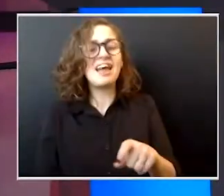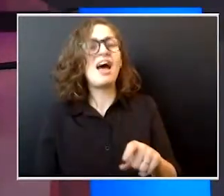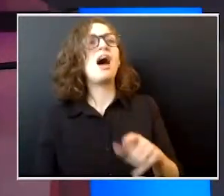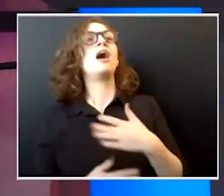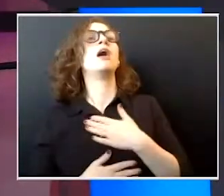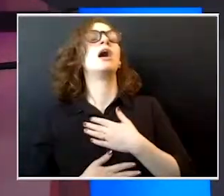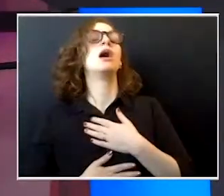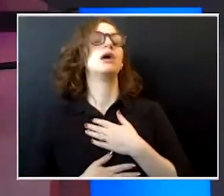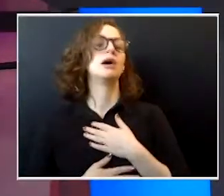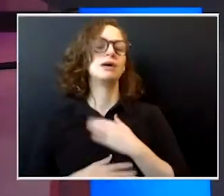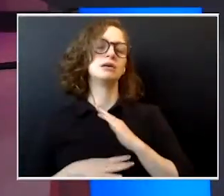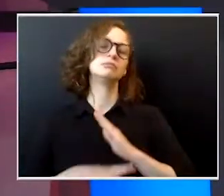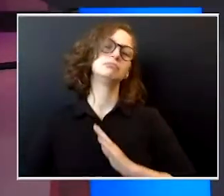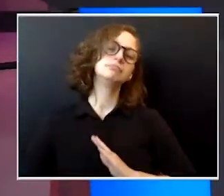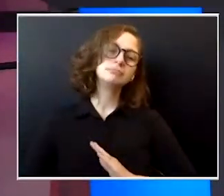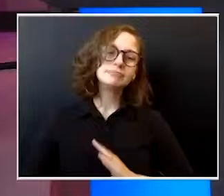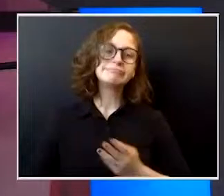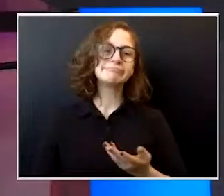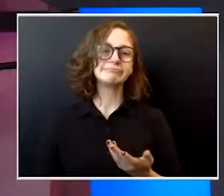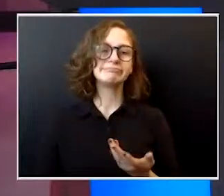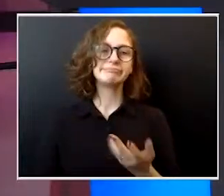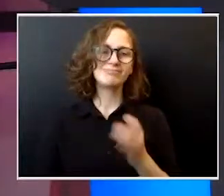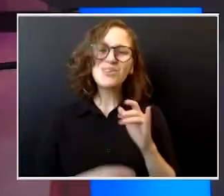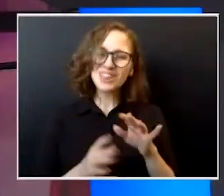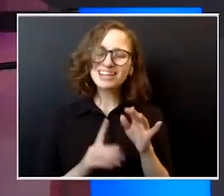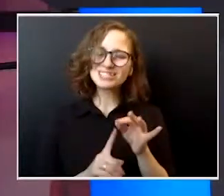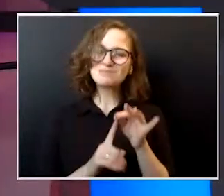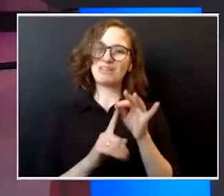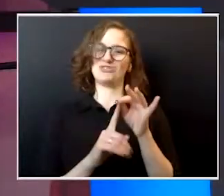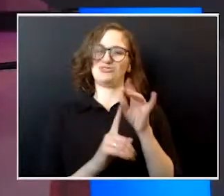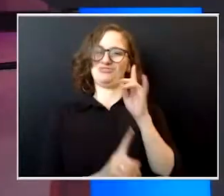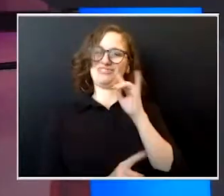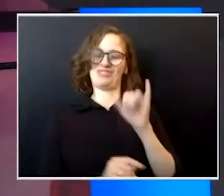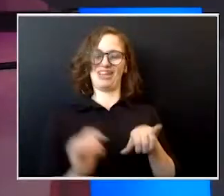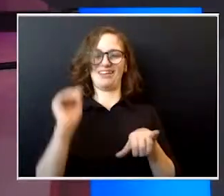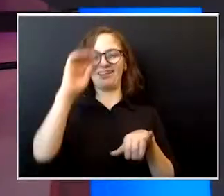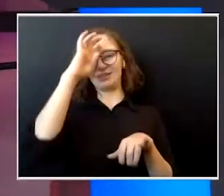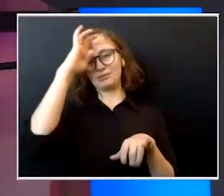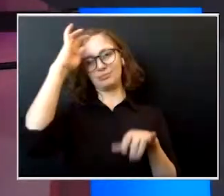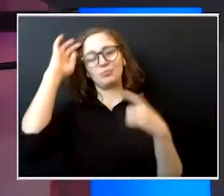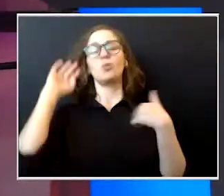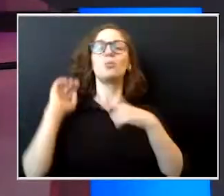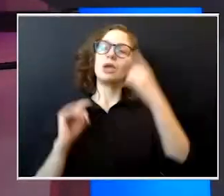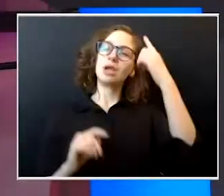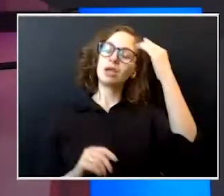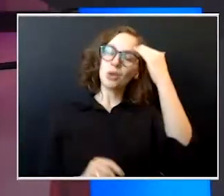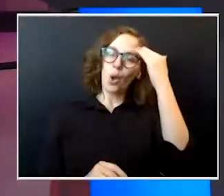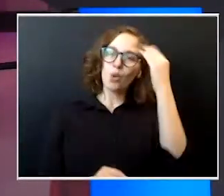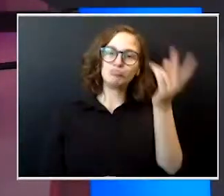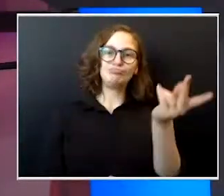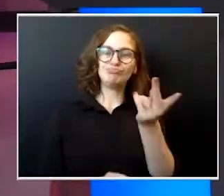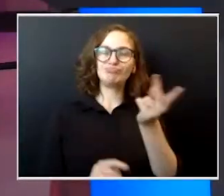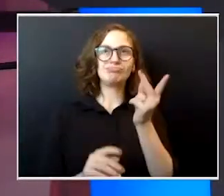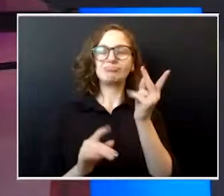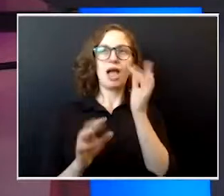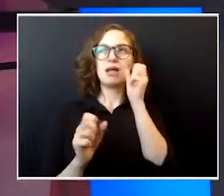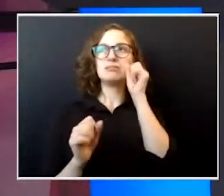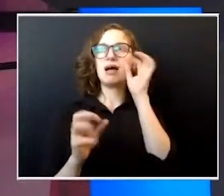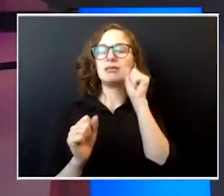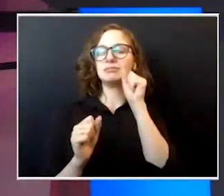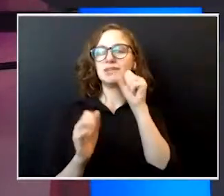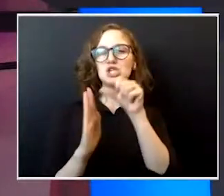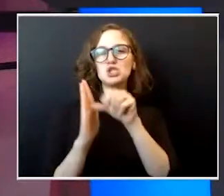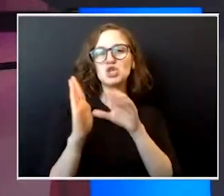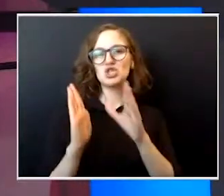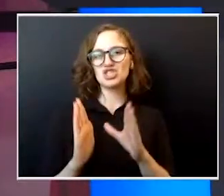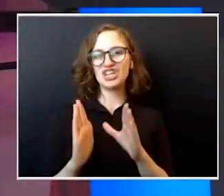So that's pretty special to hear. We know you're an incredible surgeon. We know Dr. Crawford's backstory, and now we know a little bit about